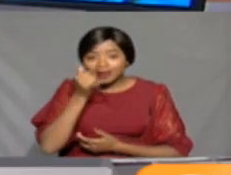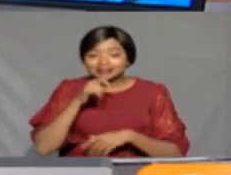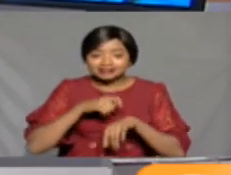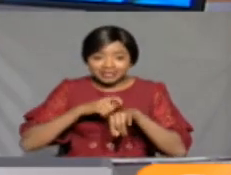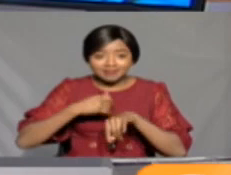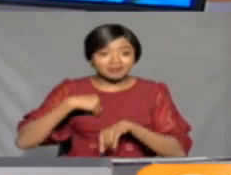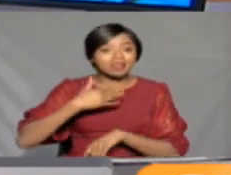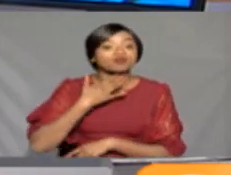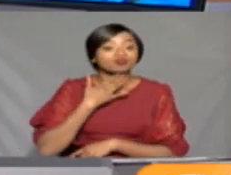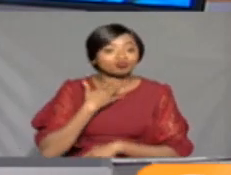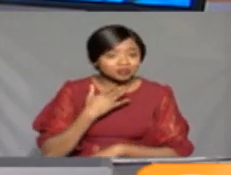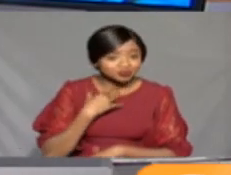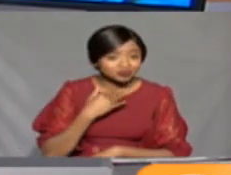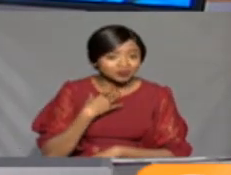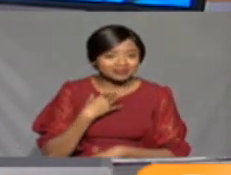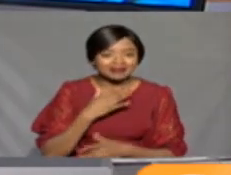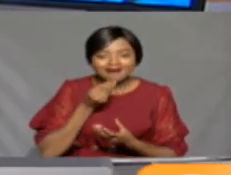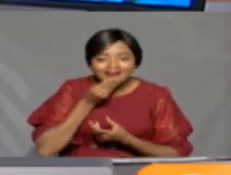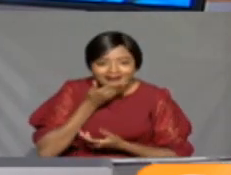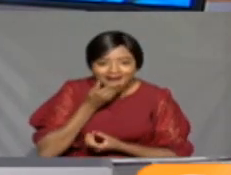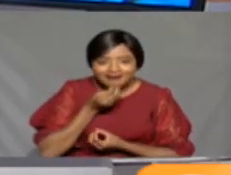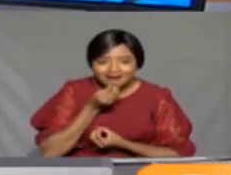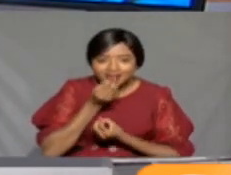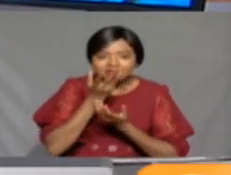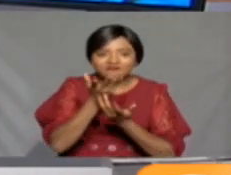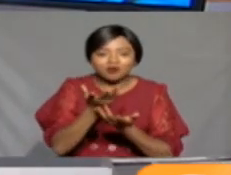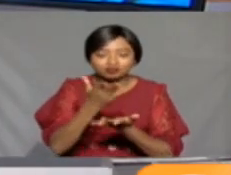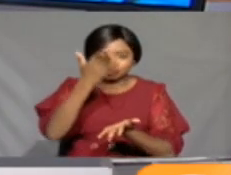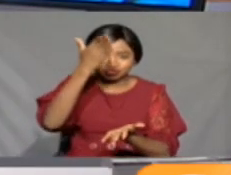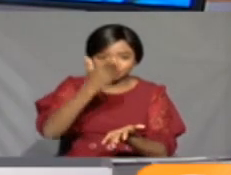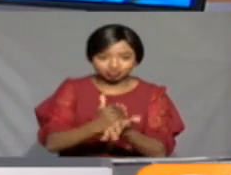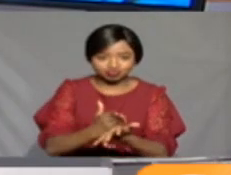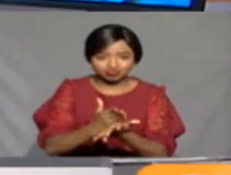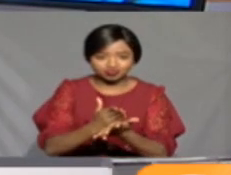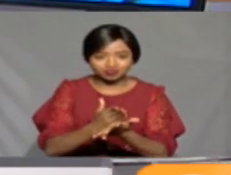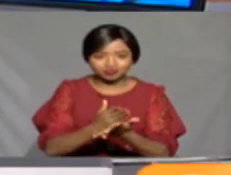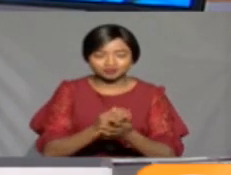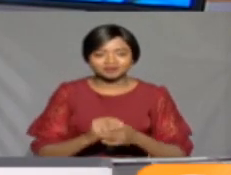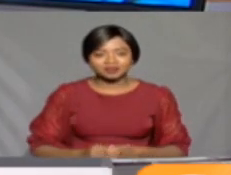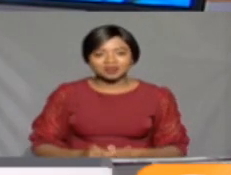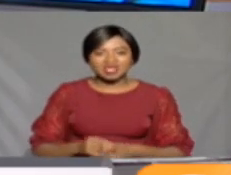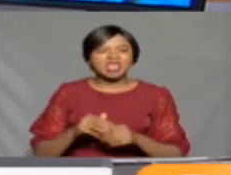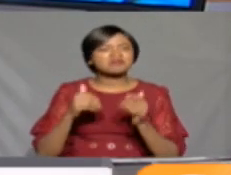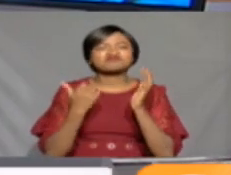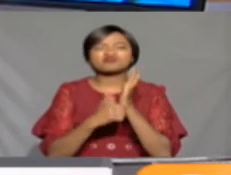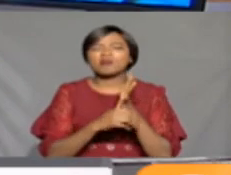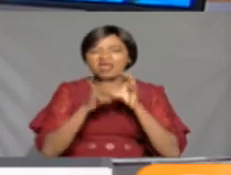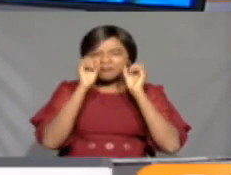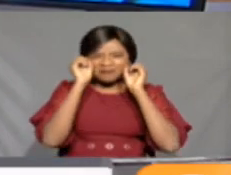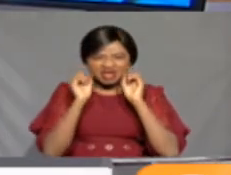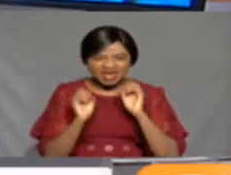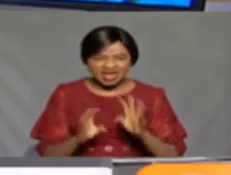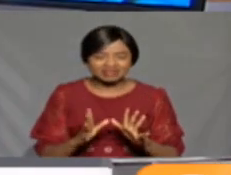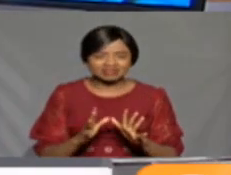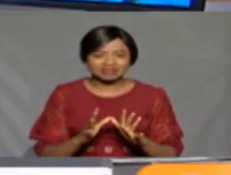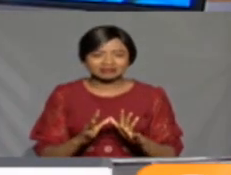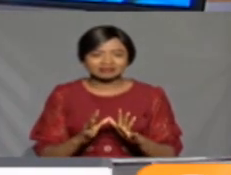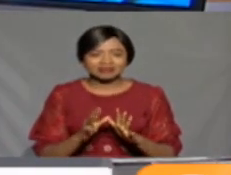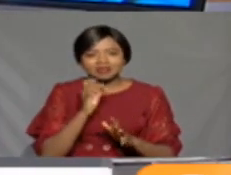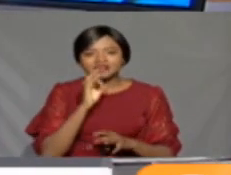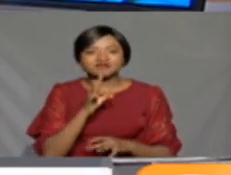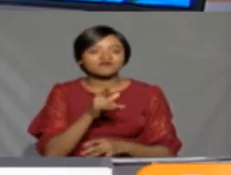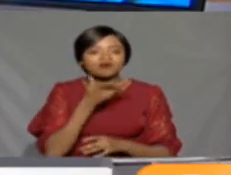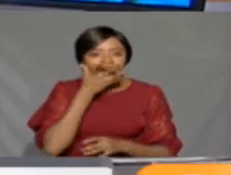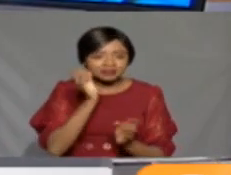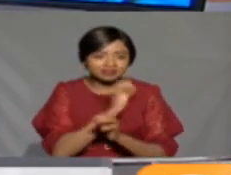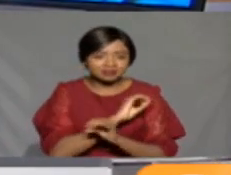should technically not be penalized if there are certain questions that you're uncomfortable answering. But I use the word technically. All right. What's